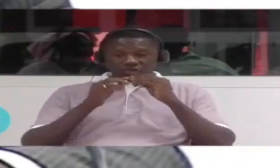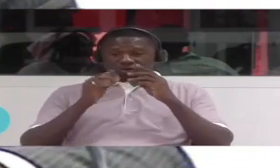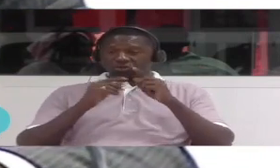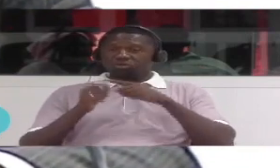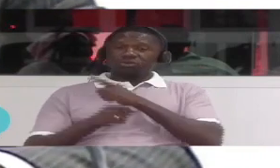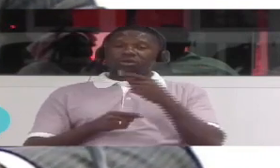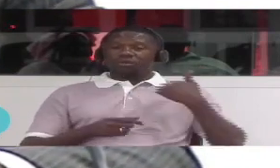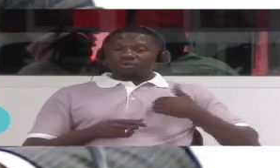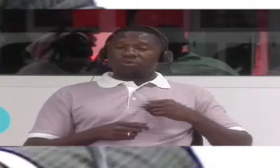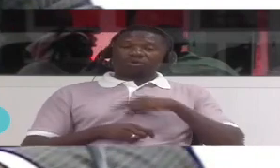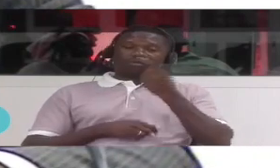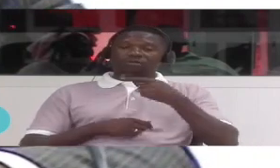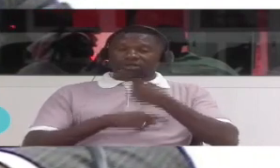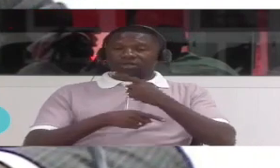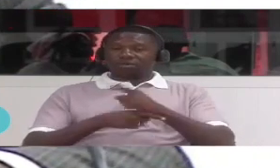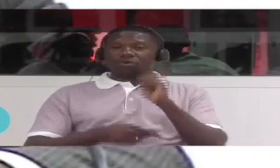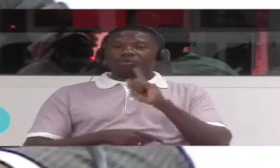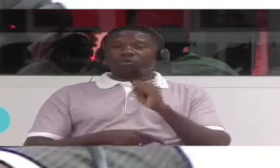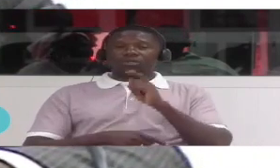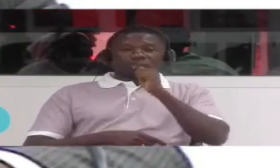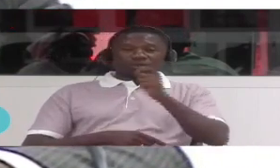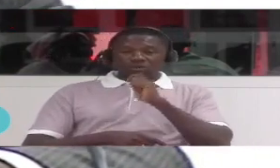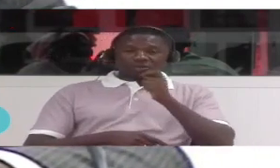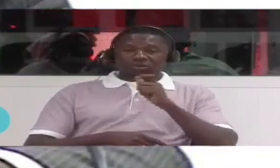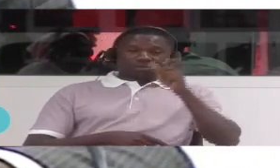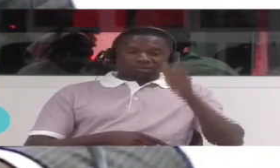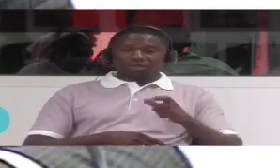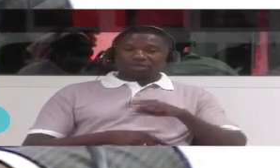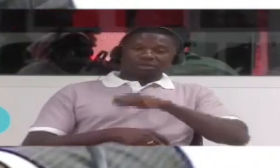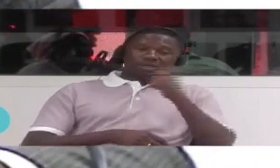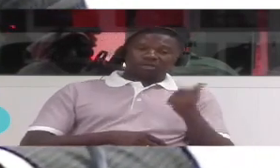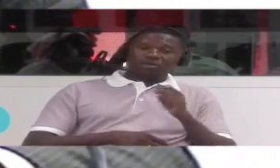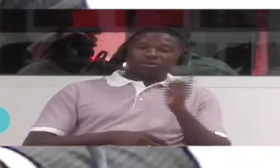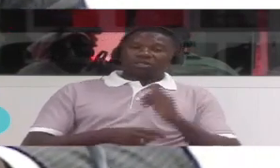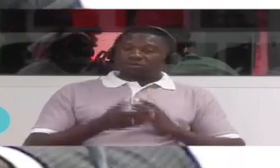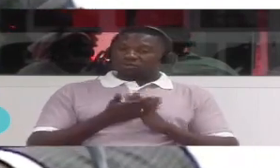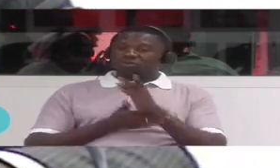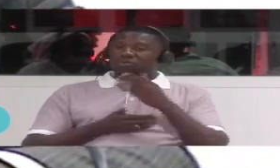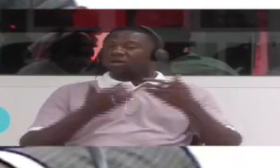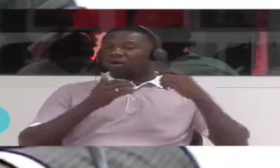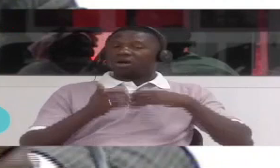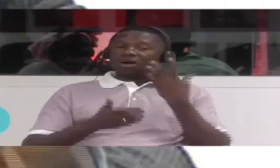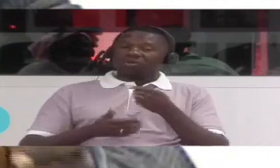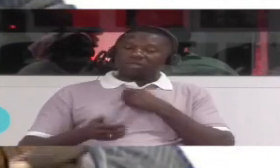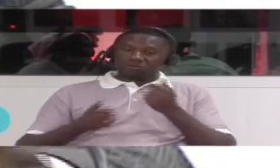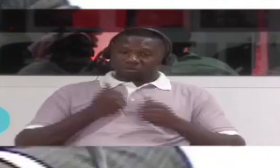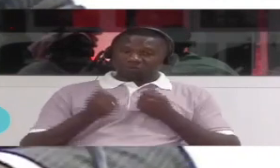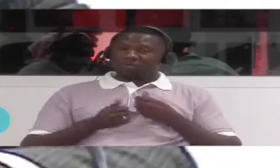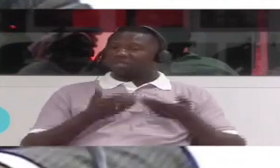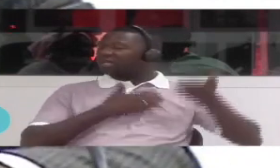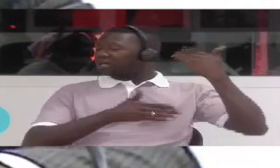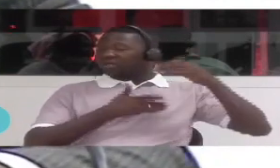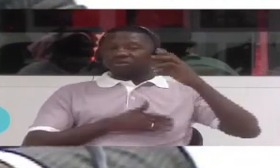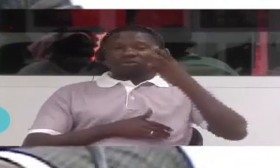people of the Gambia about what journalists and journalism had gone through over the last 22 years. I've already said that